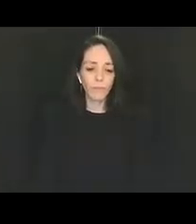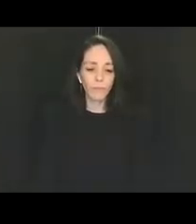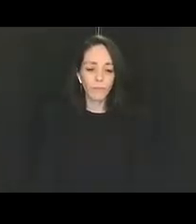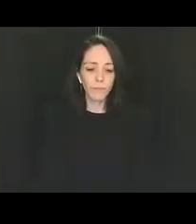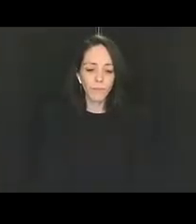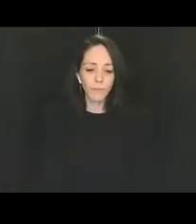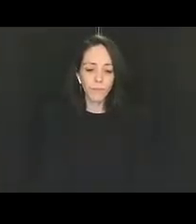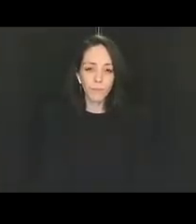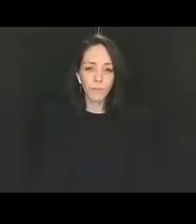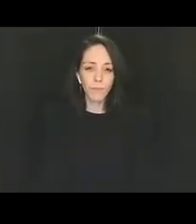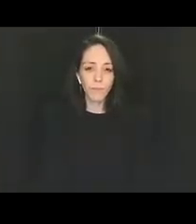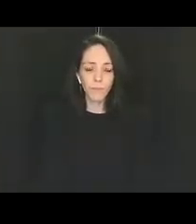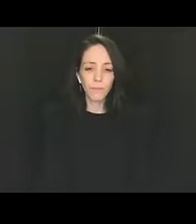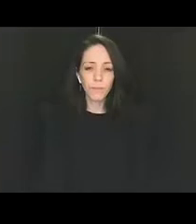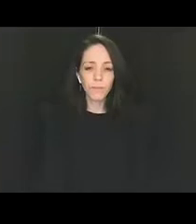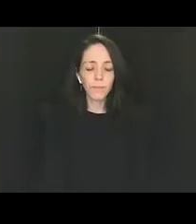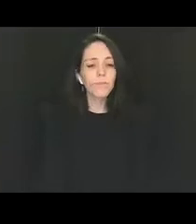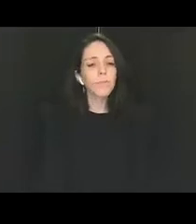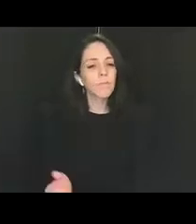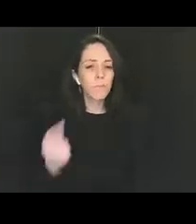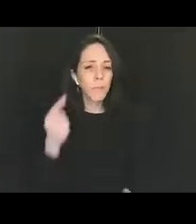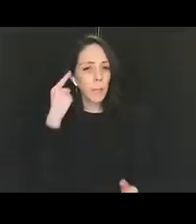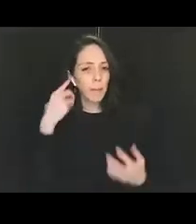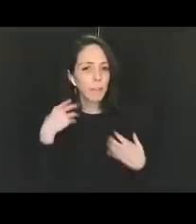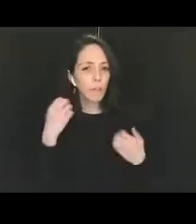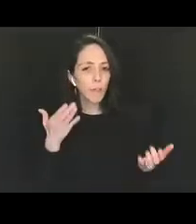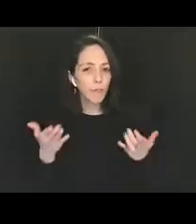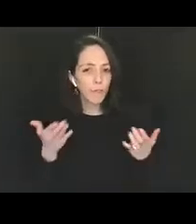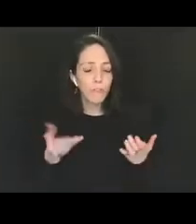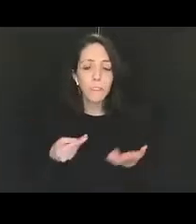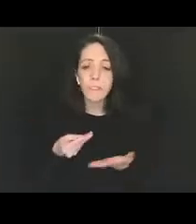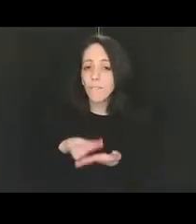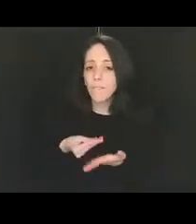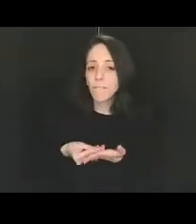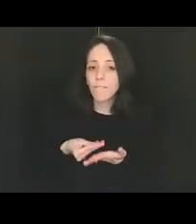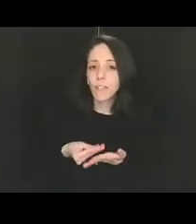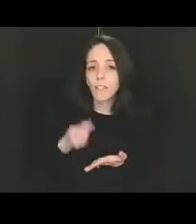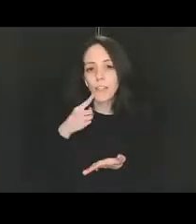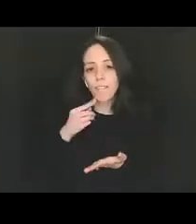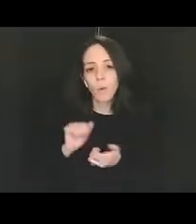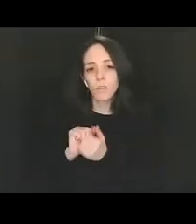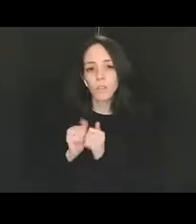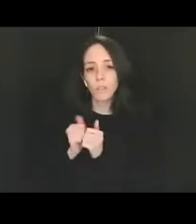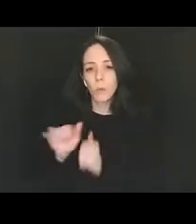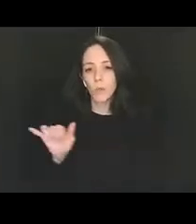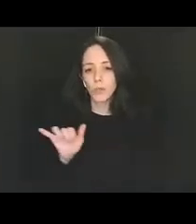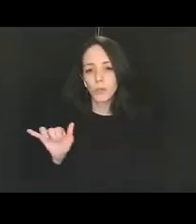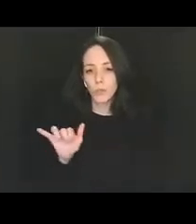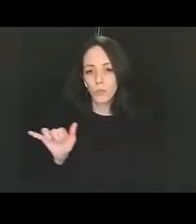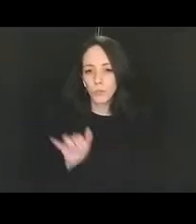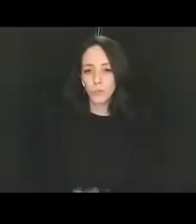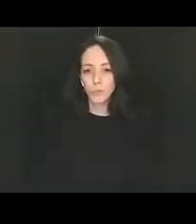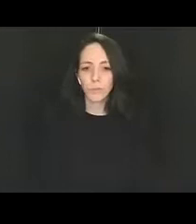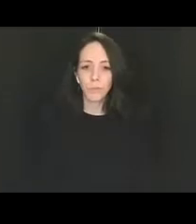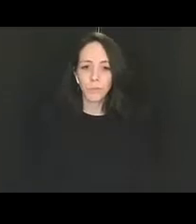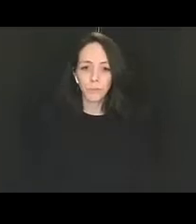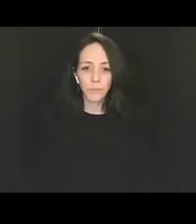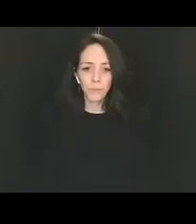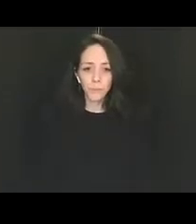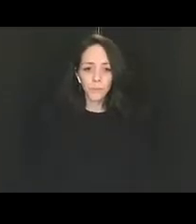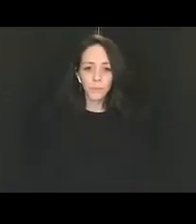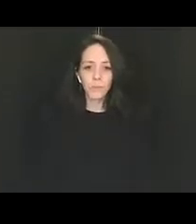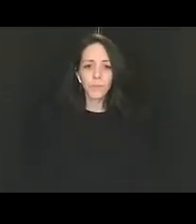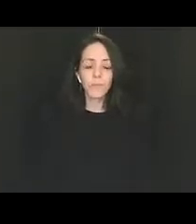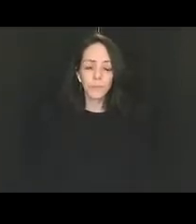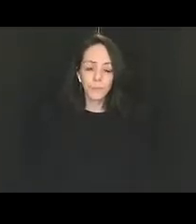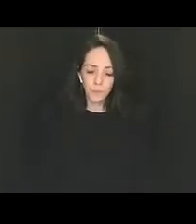again, the mental health services and funding for sports, that would be something else too. Thank you.